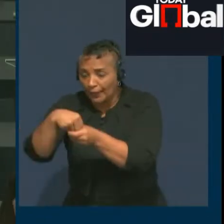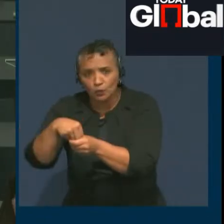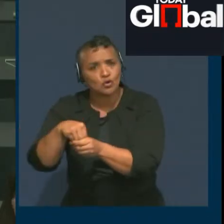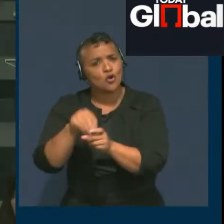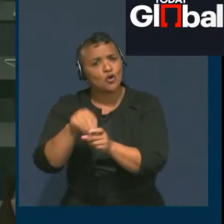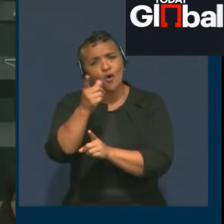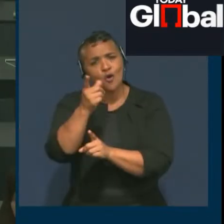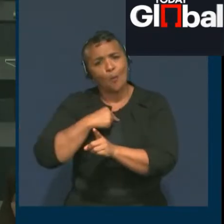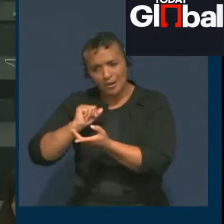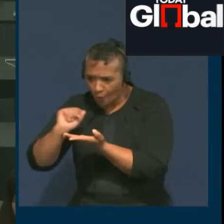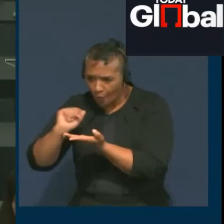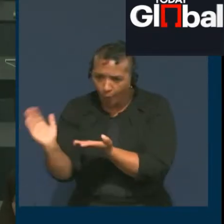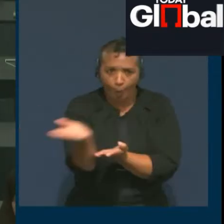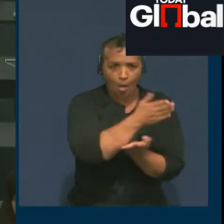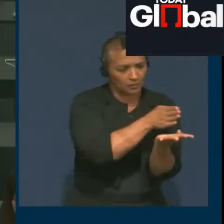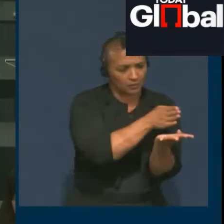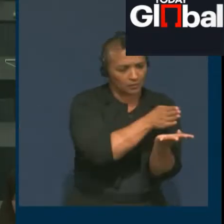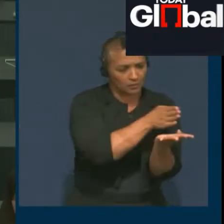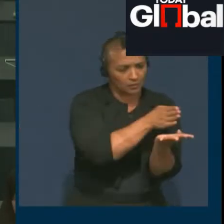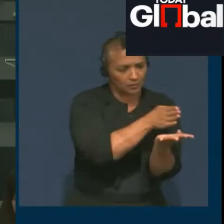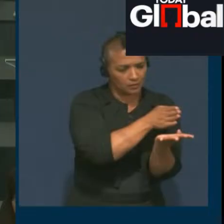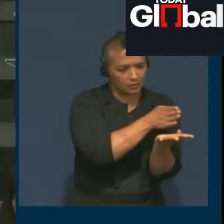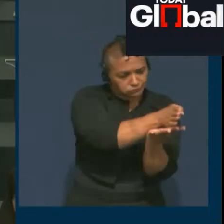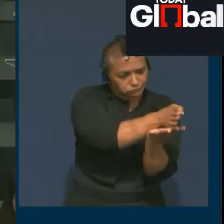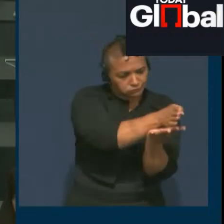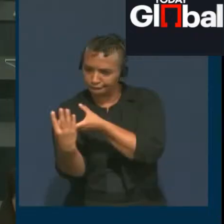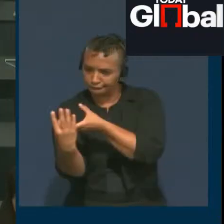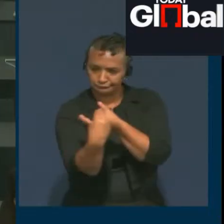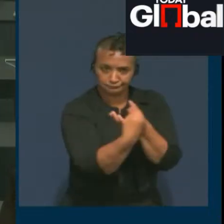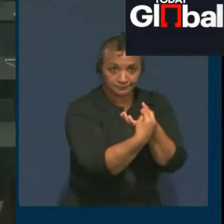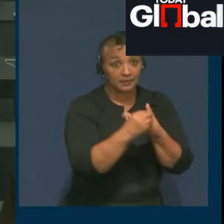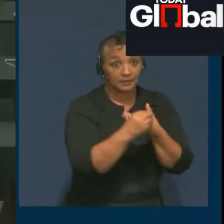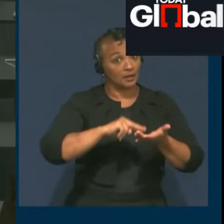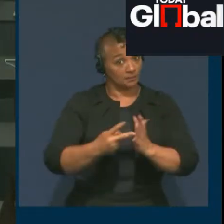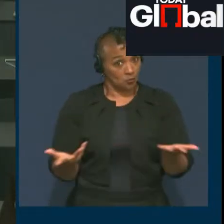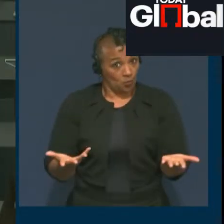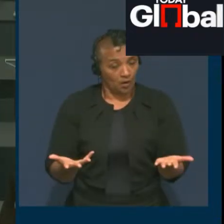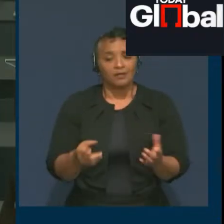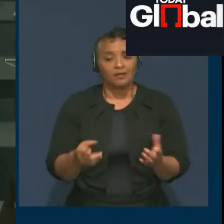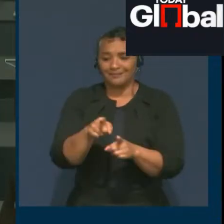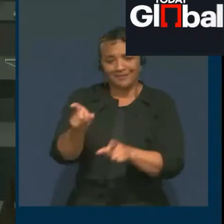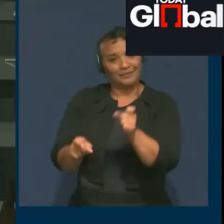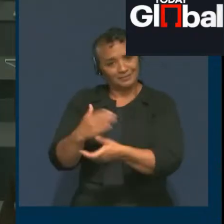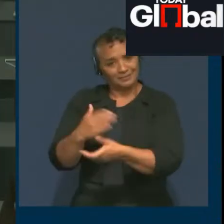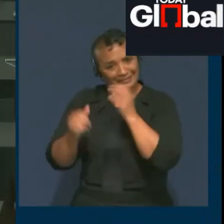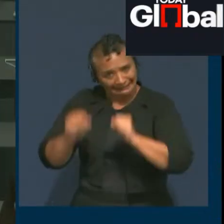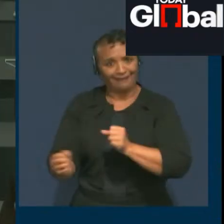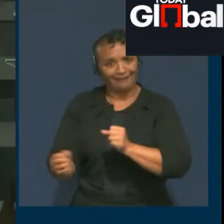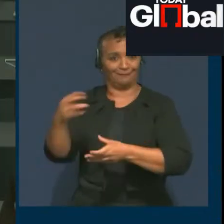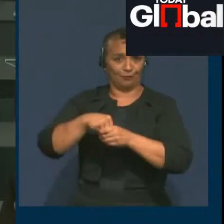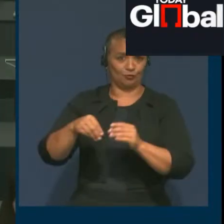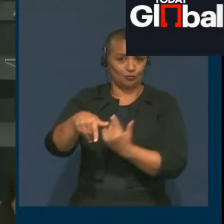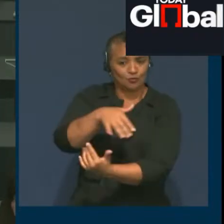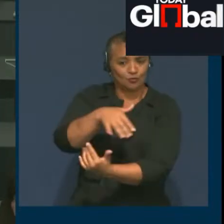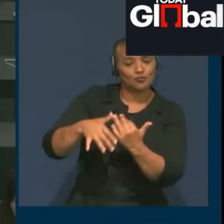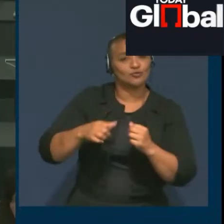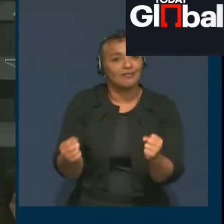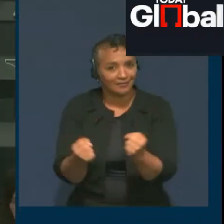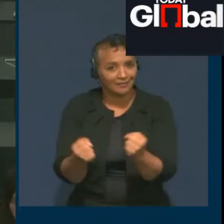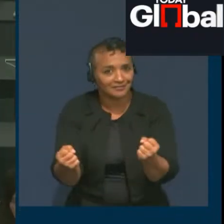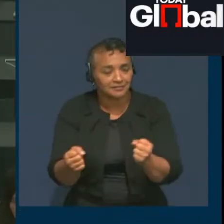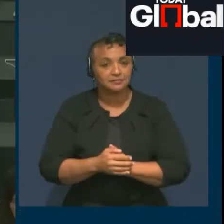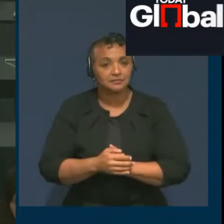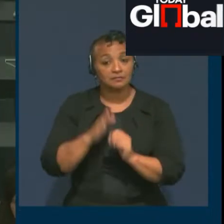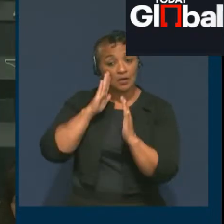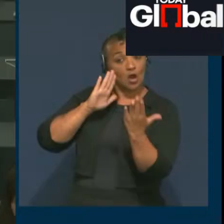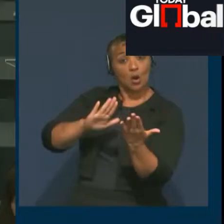societal or sectoral plans, and the aim is to guarantee their participation in social activities. This approach is based on